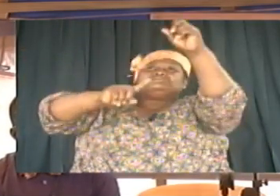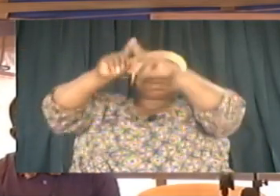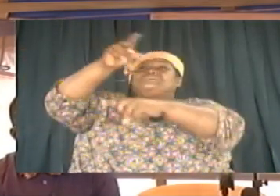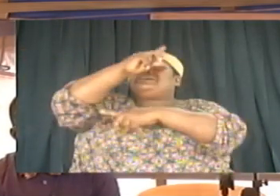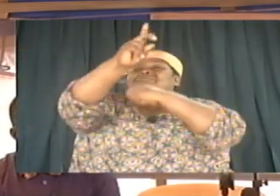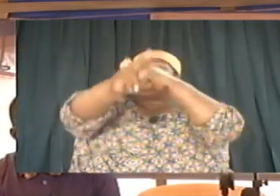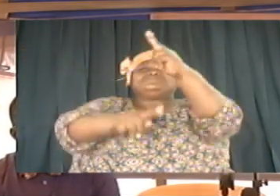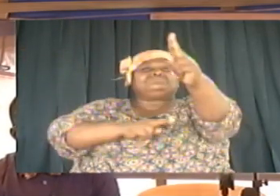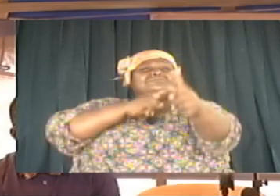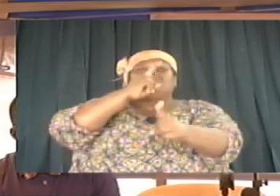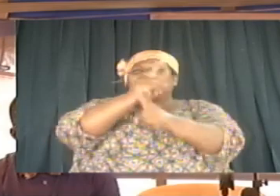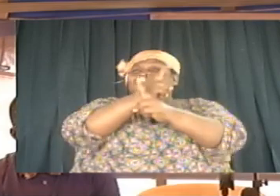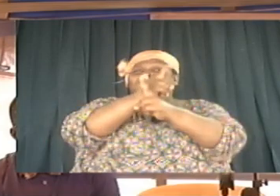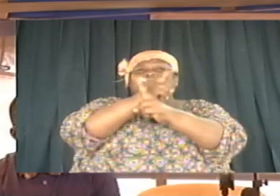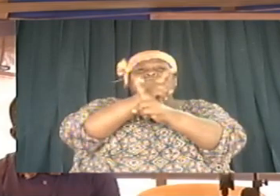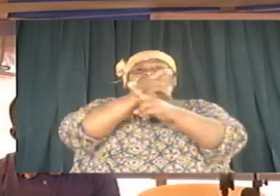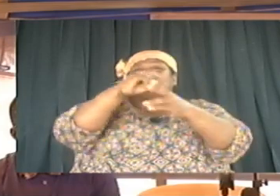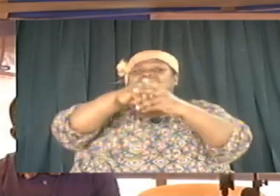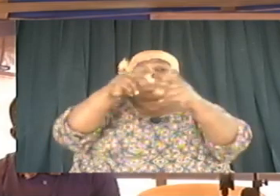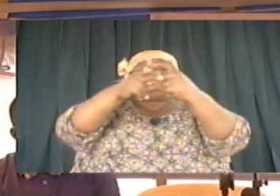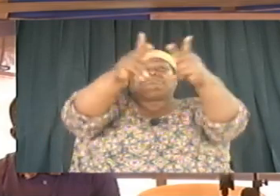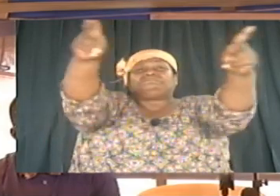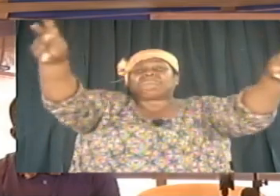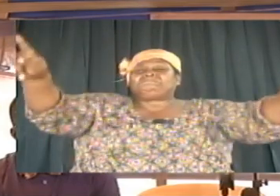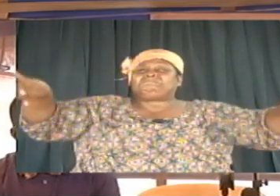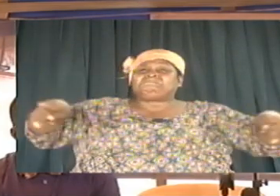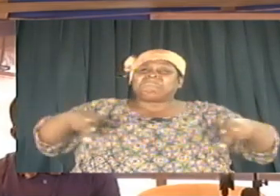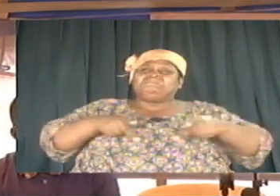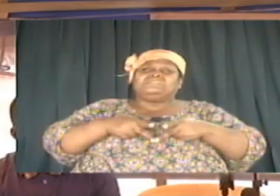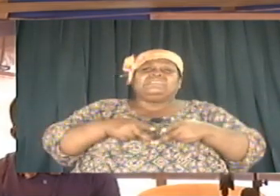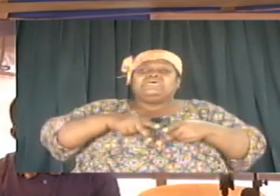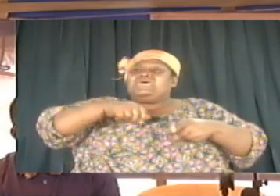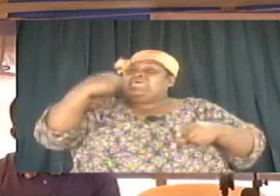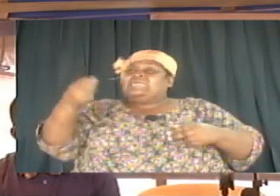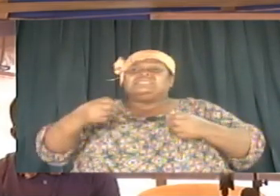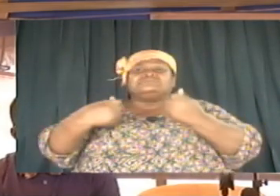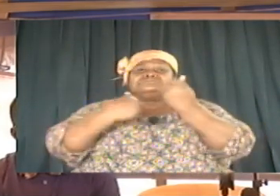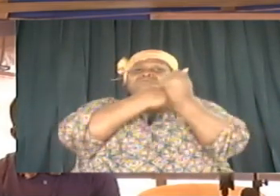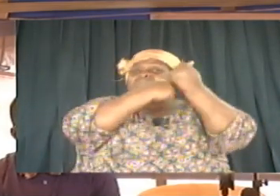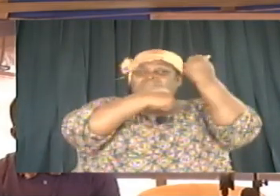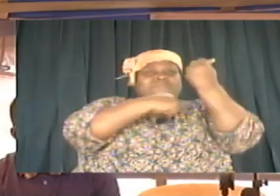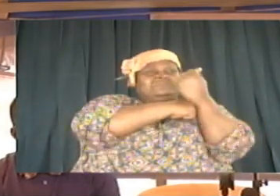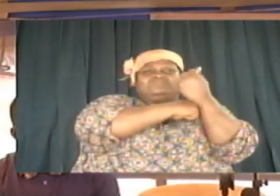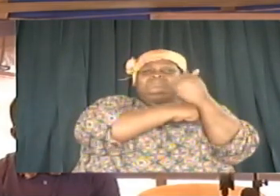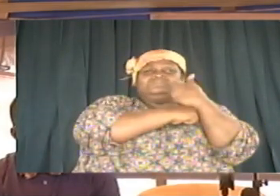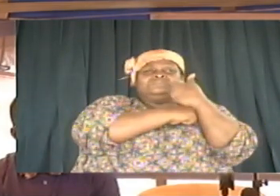universe into place without any support.